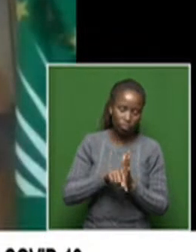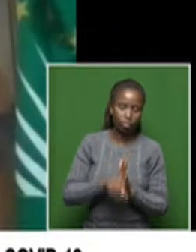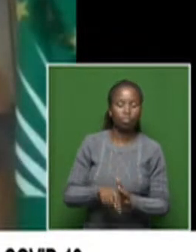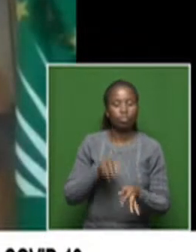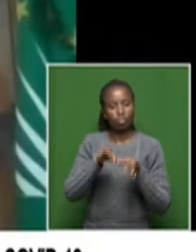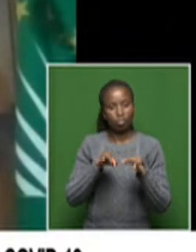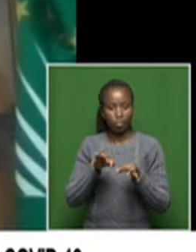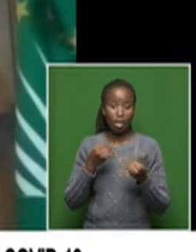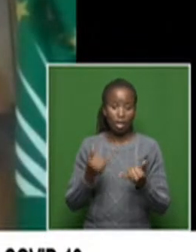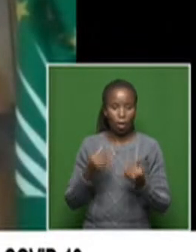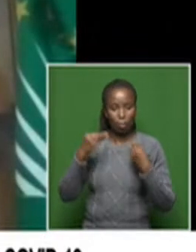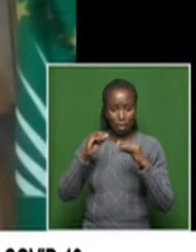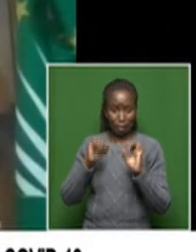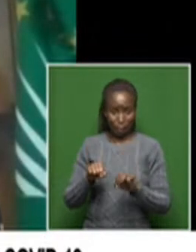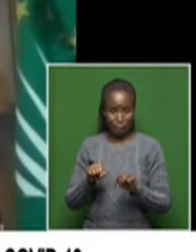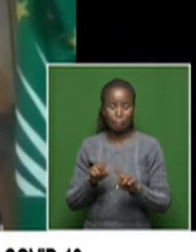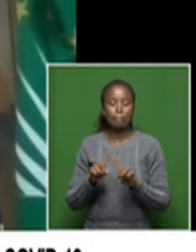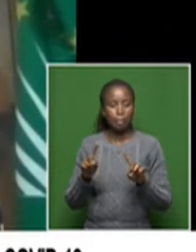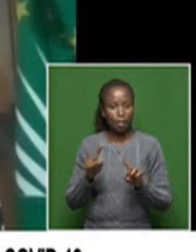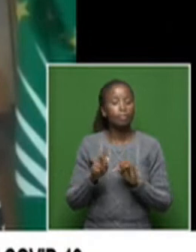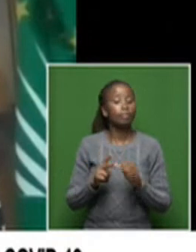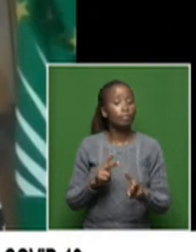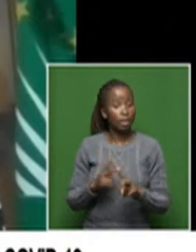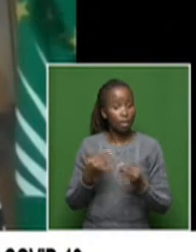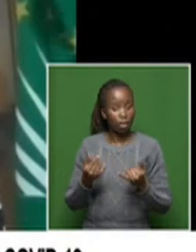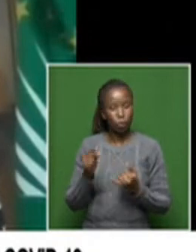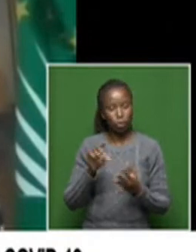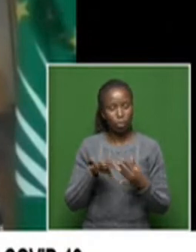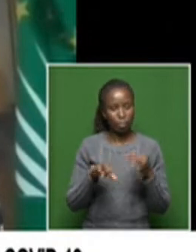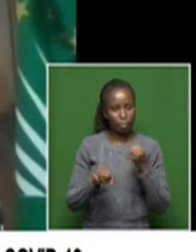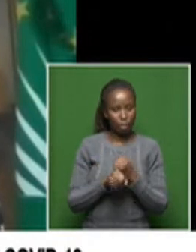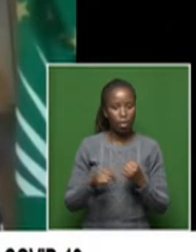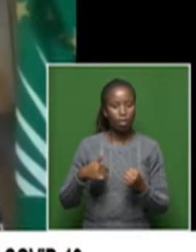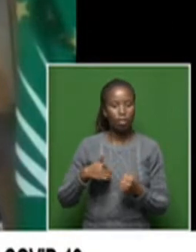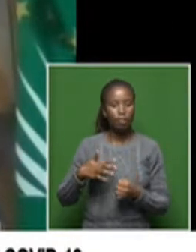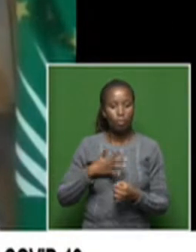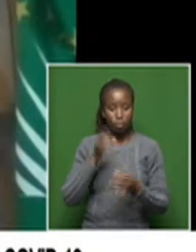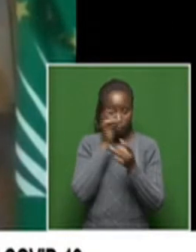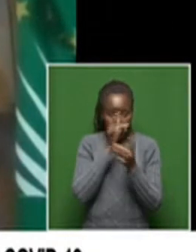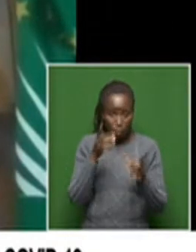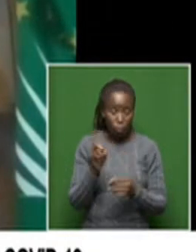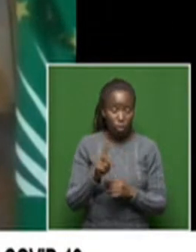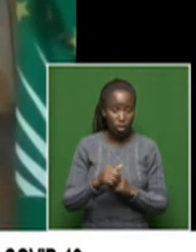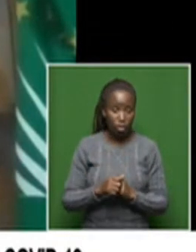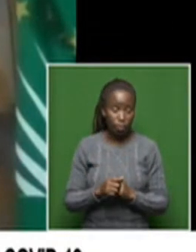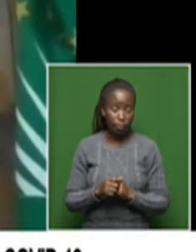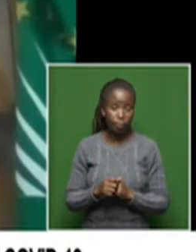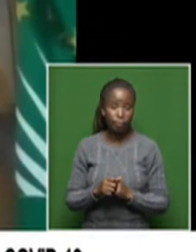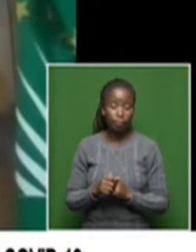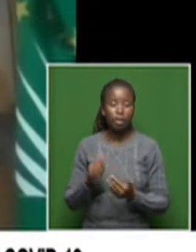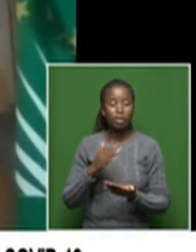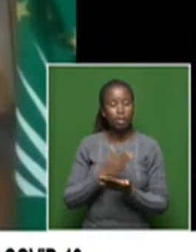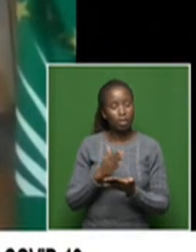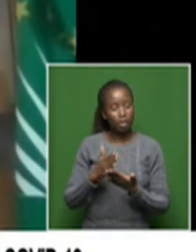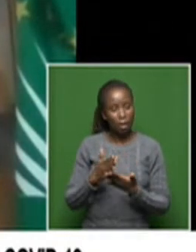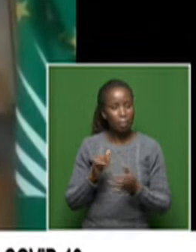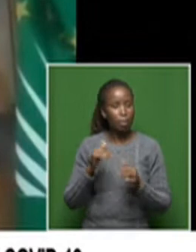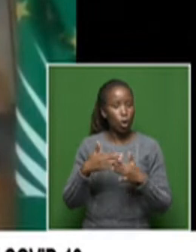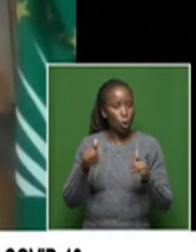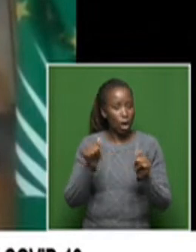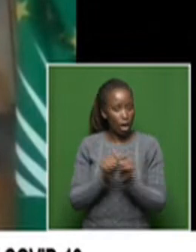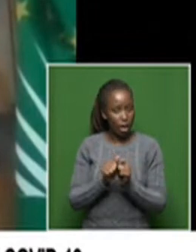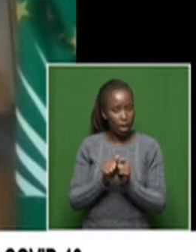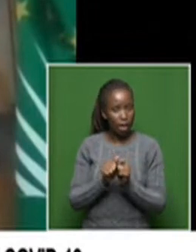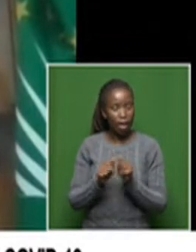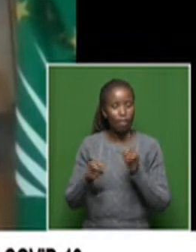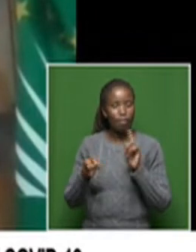working on. But again, as I conclude, I just want to say, for the colleagues who are not in Gauteng, in terms